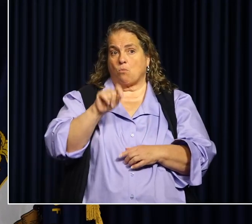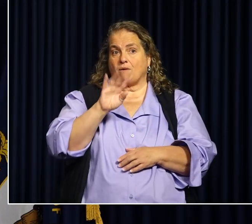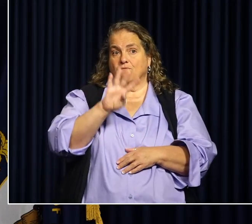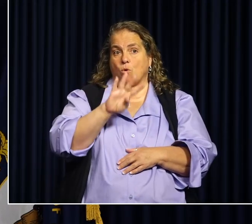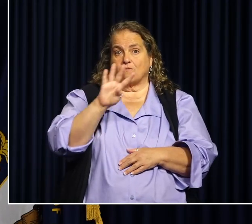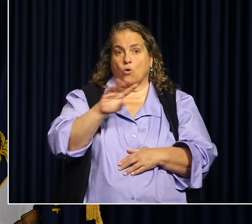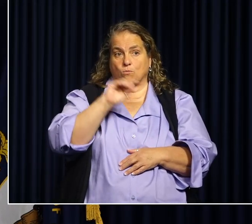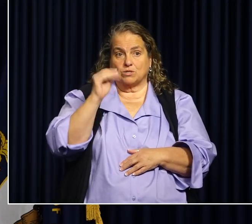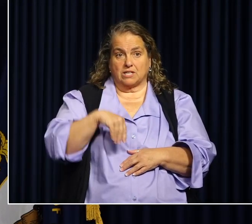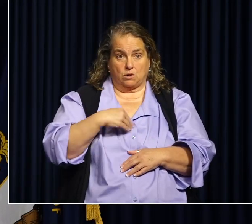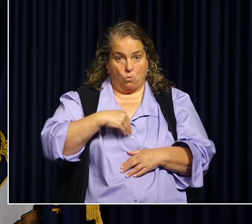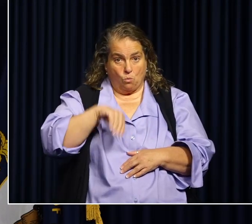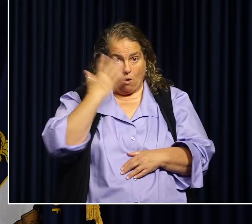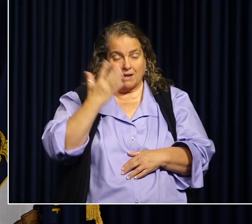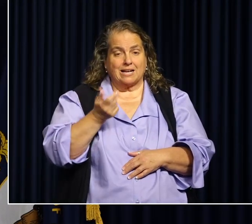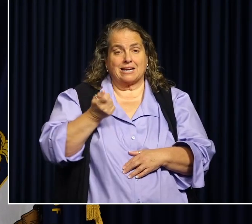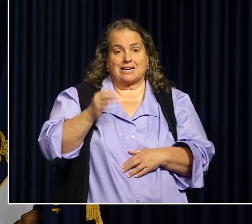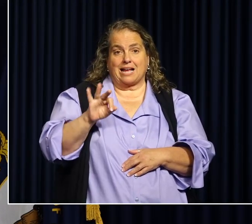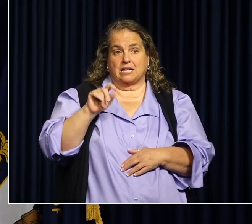77.44% white,